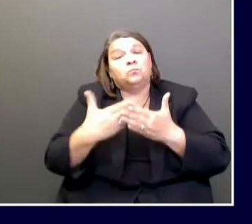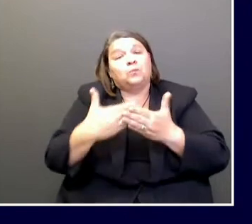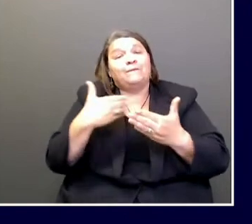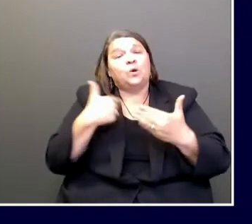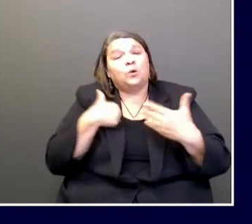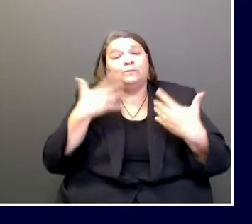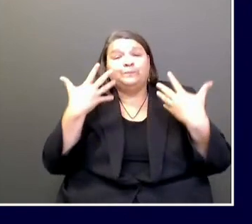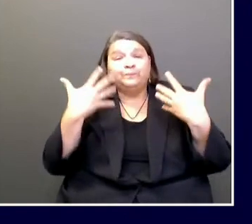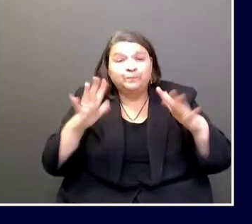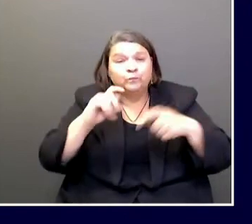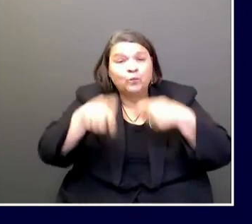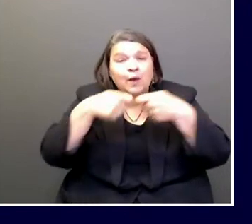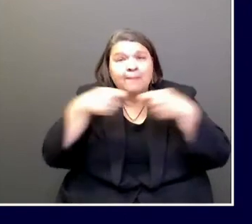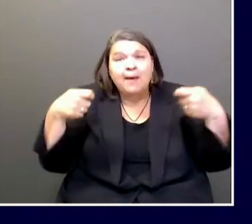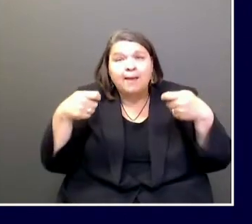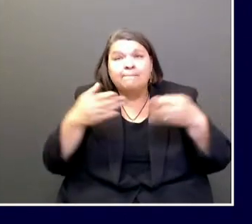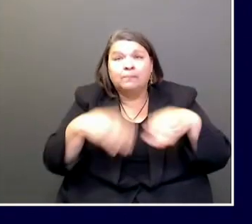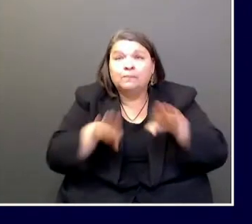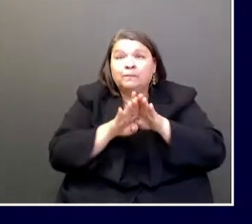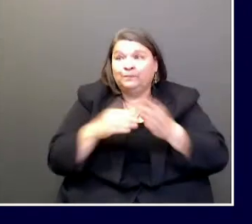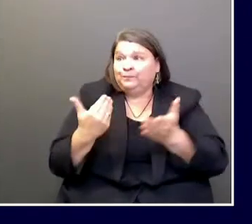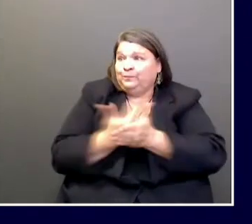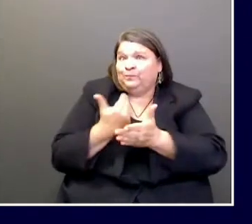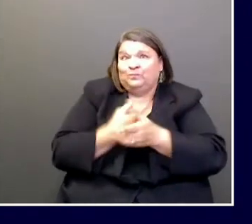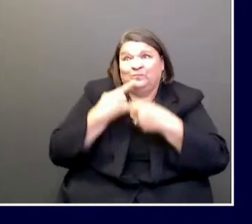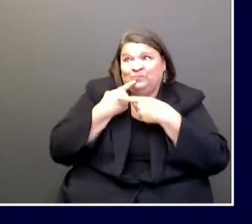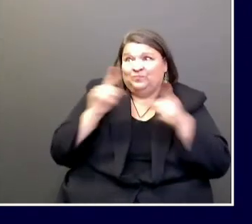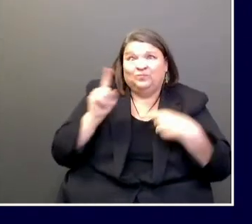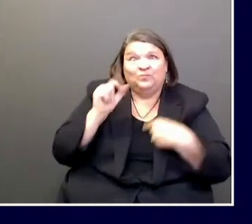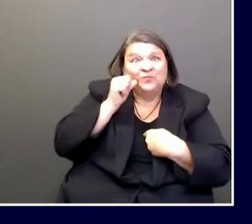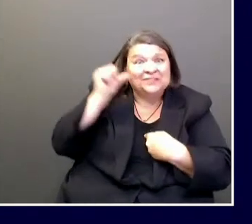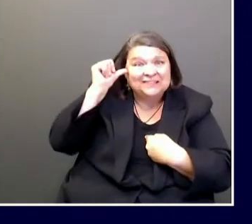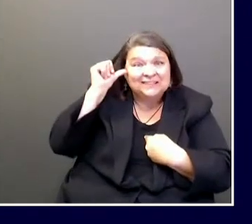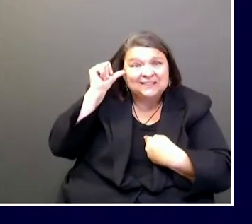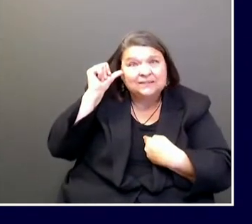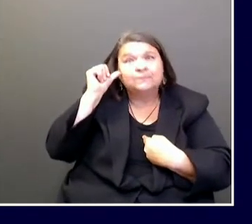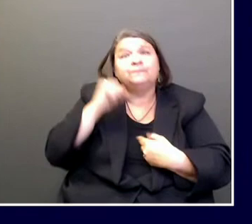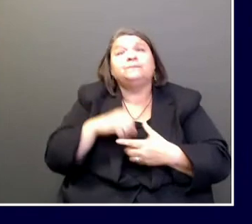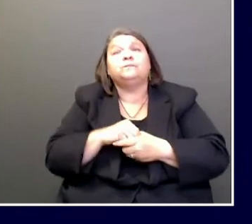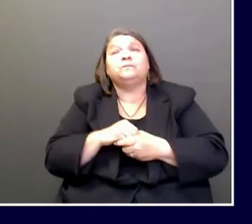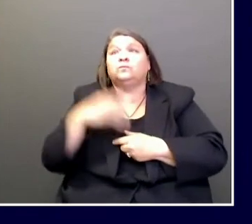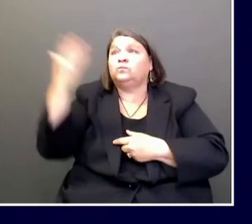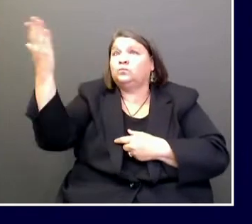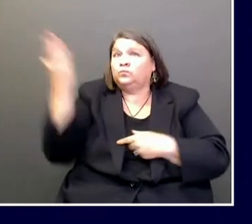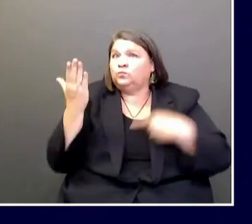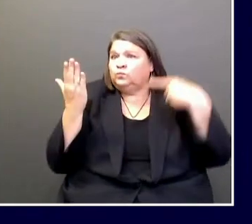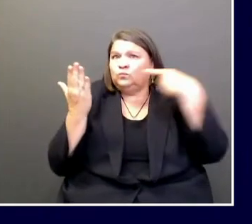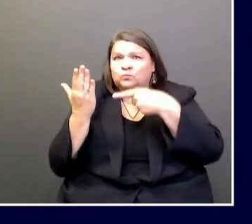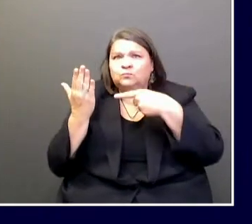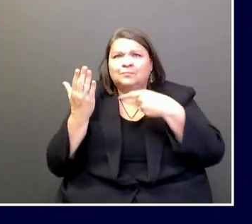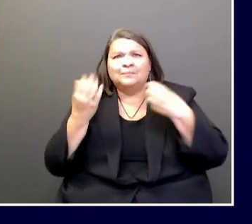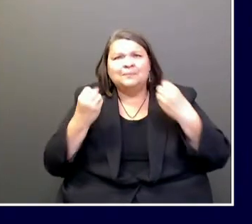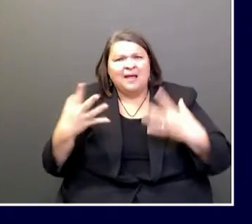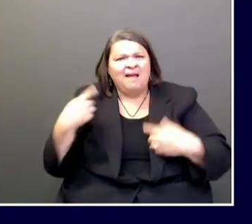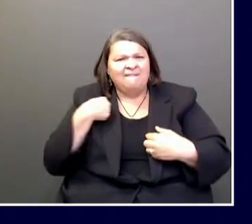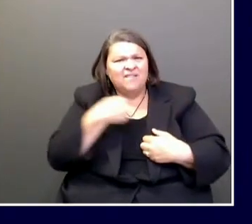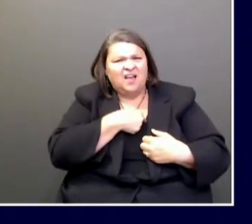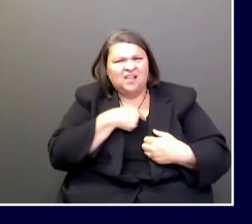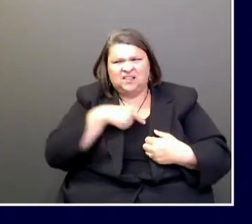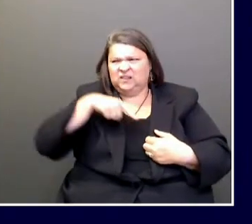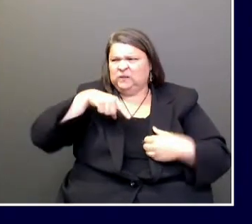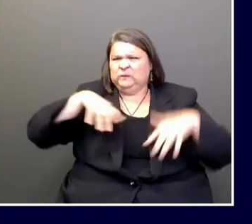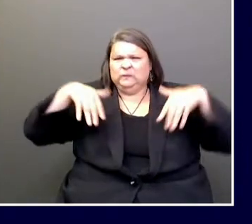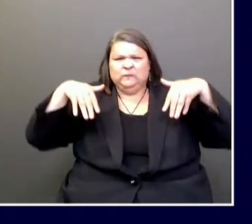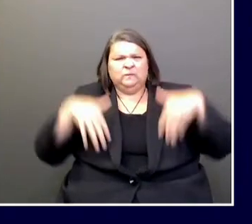recommendations from the US CDC is, for many of us, many of you, unexpected. A